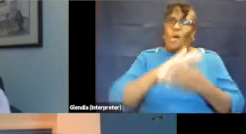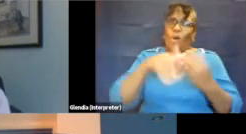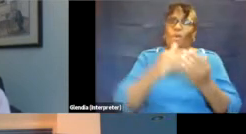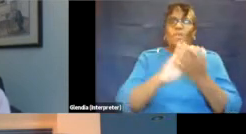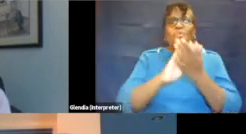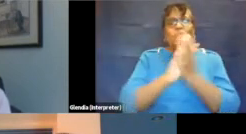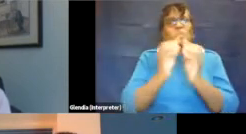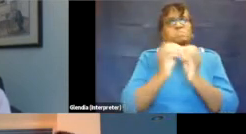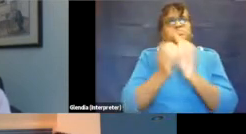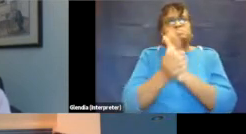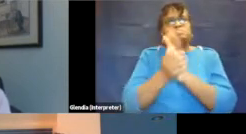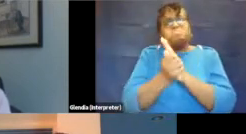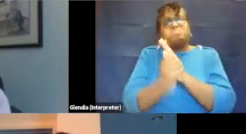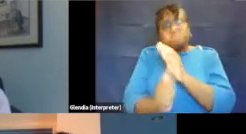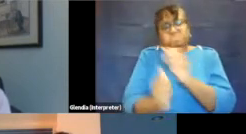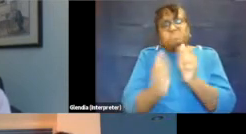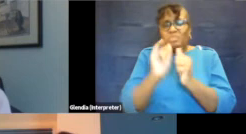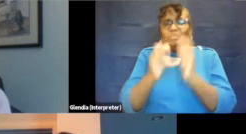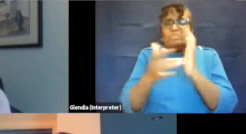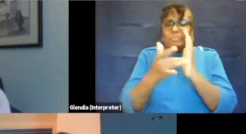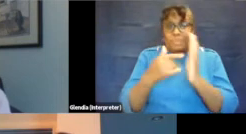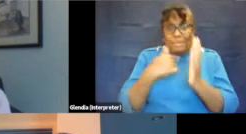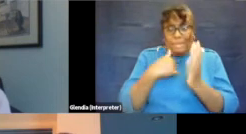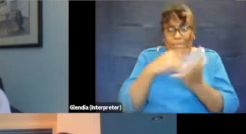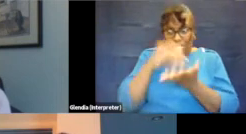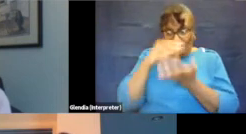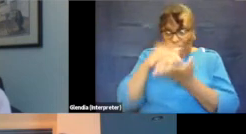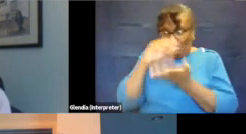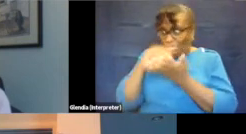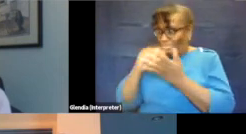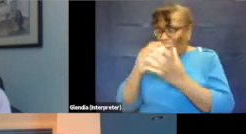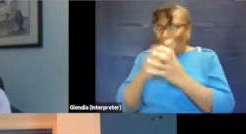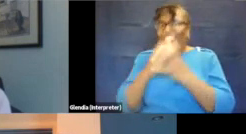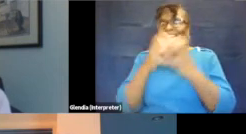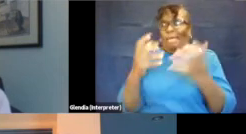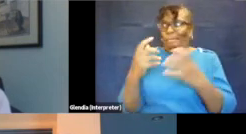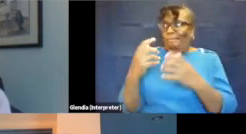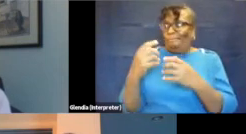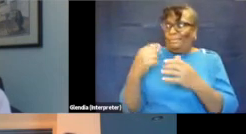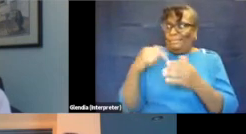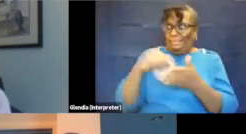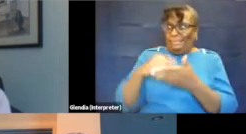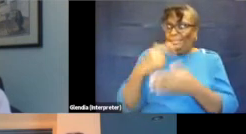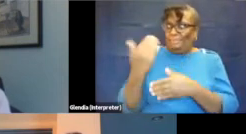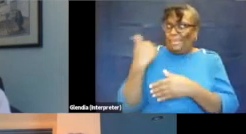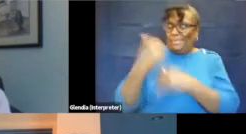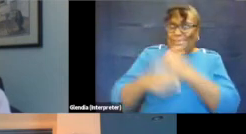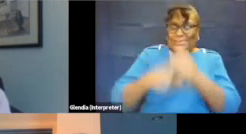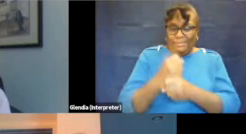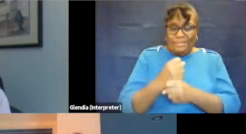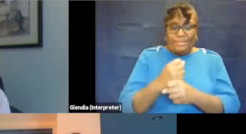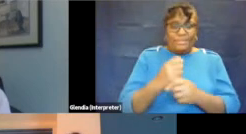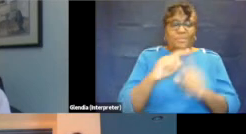over the past year. I know I have learned a lot over that, but even with just hearing aids